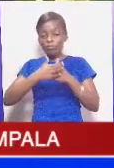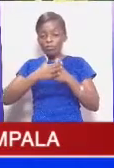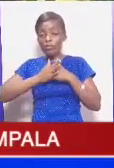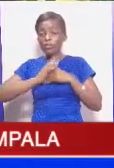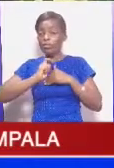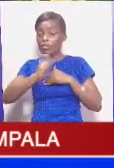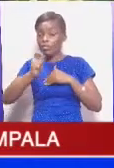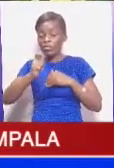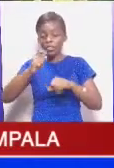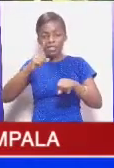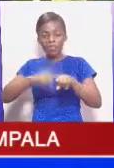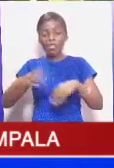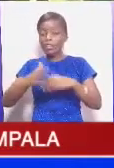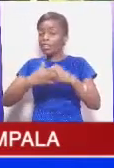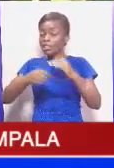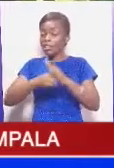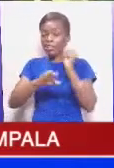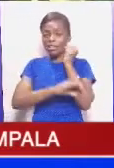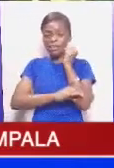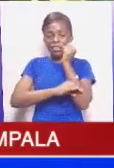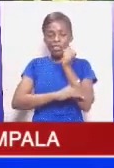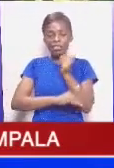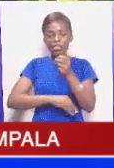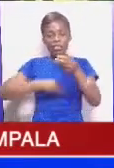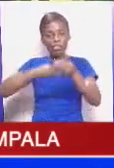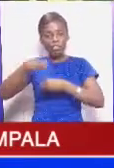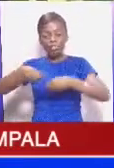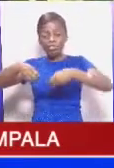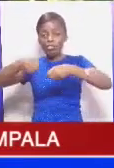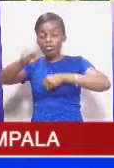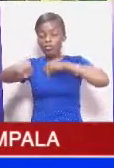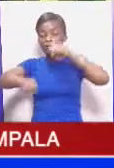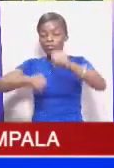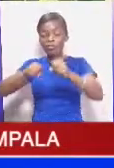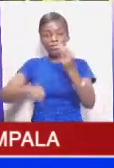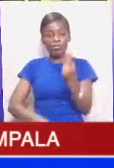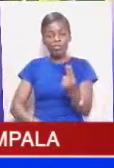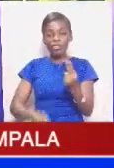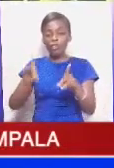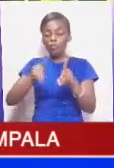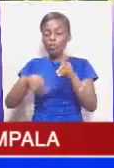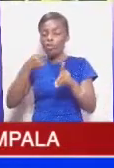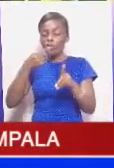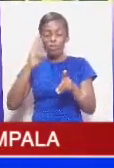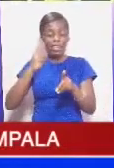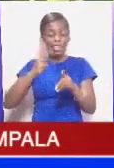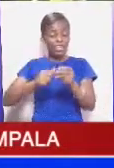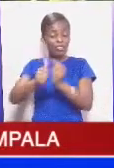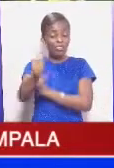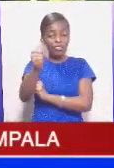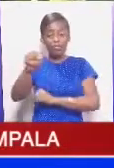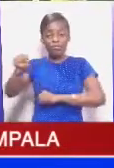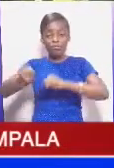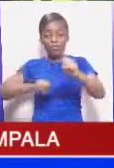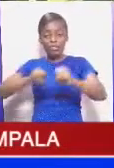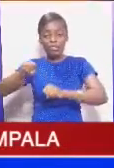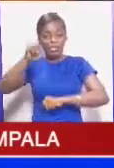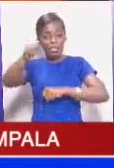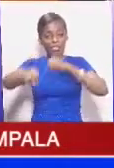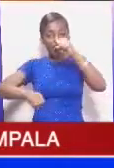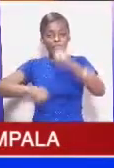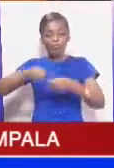awo nga lockdown yakatandika. Twagula obugaali bubiri, abantu abo abaali ewala ne tubatuusaako eddagala nga tuvuga